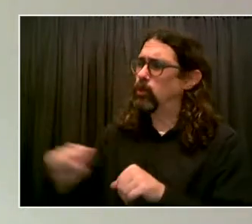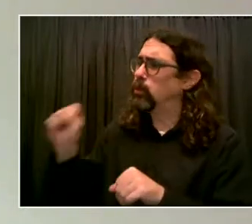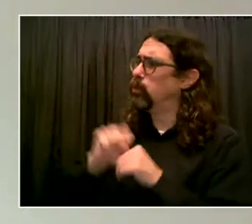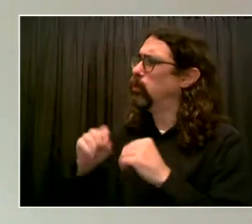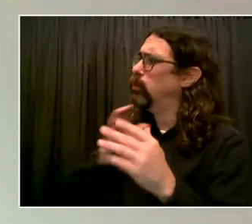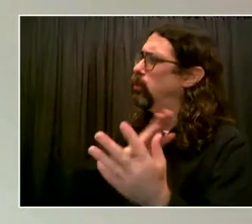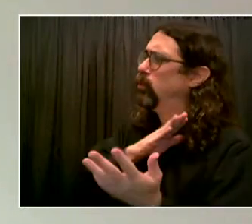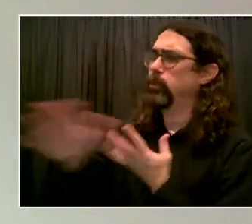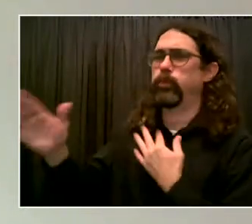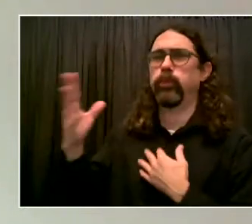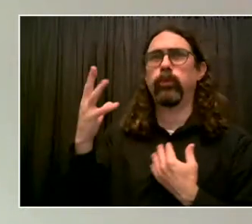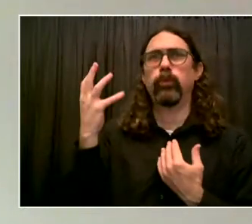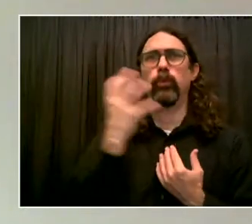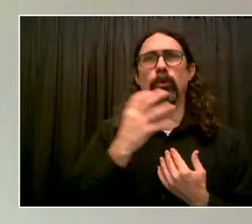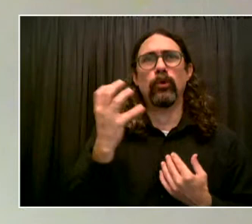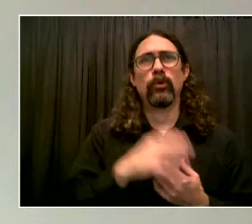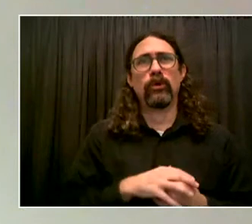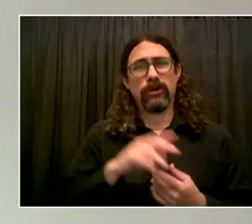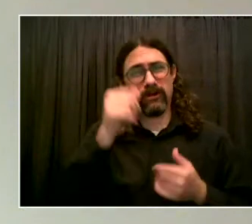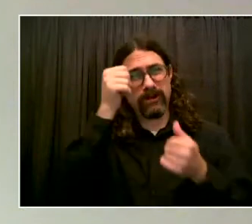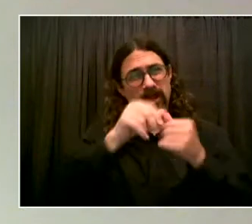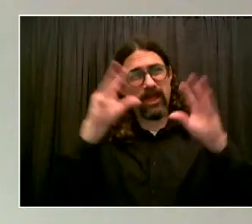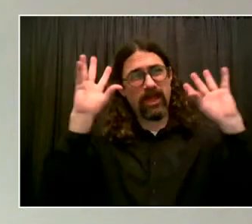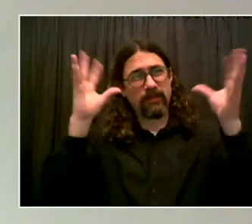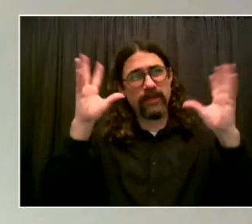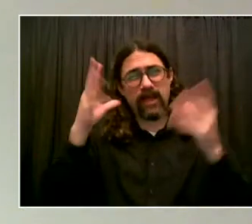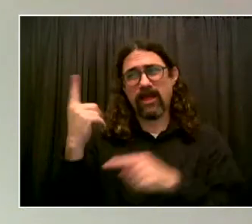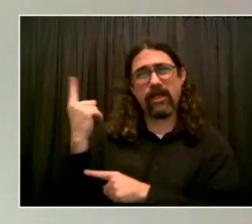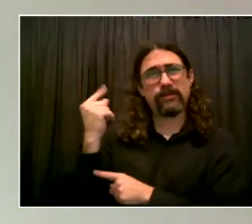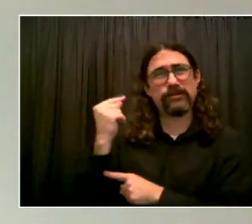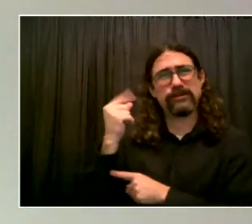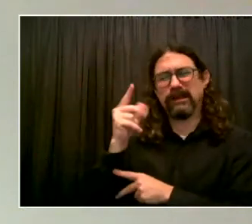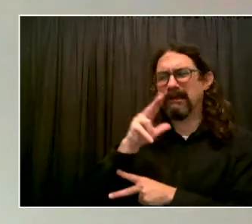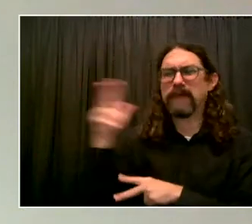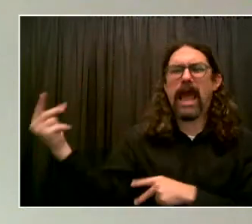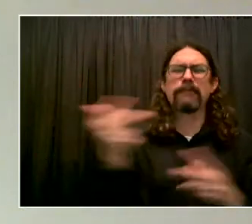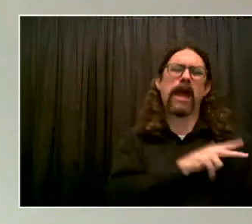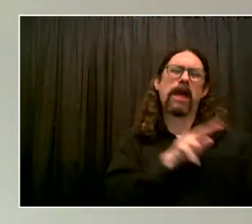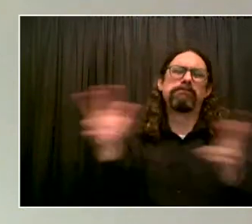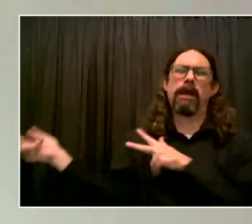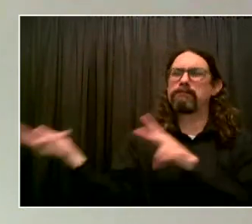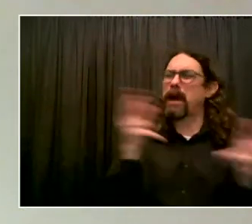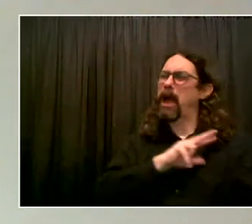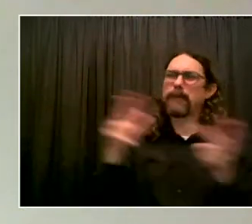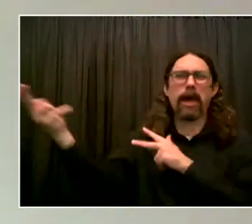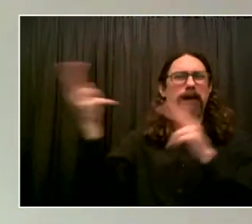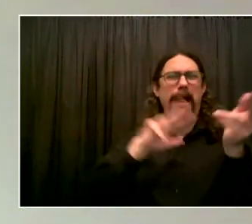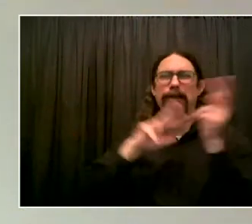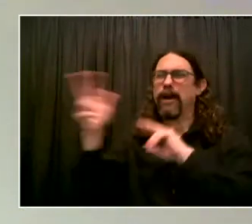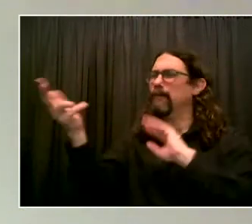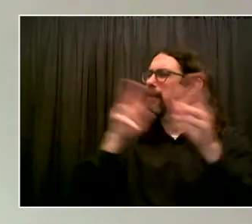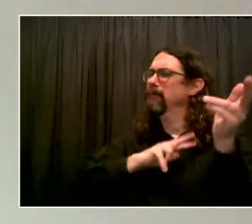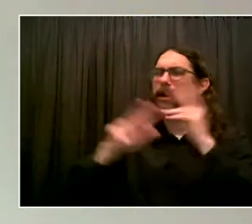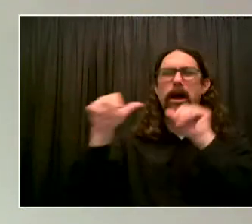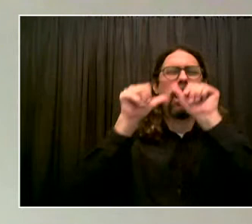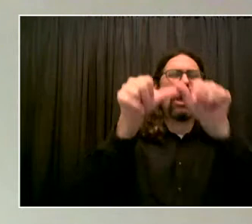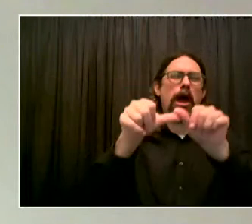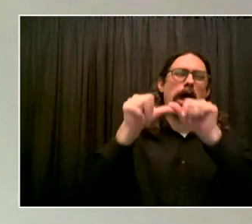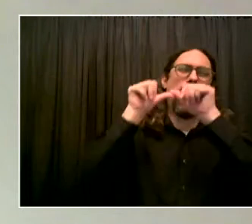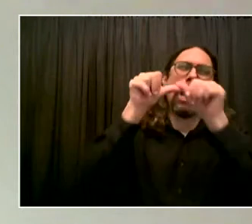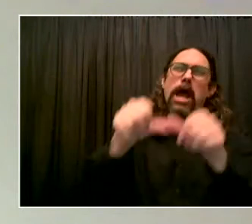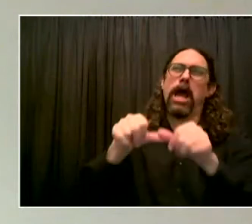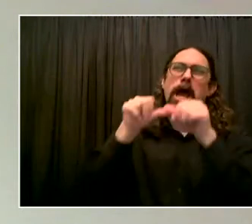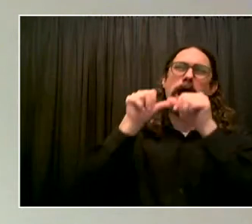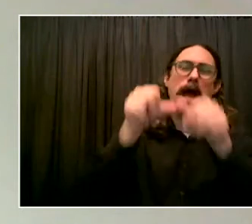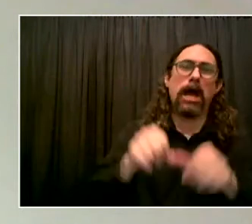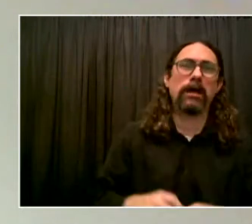suffered through that, locked up in our homes, not able to come out, only for essential items. That is the life we're